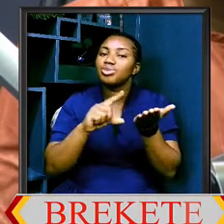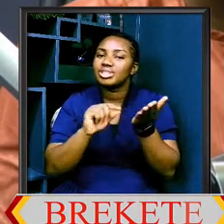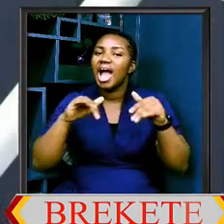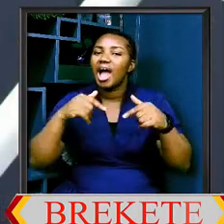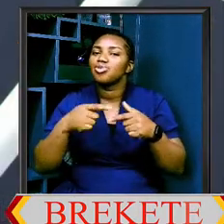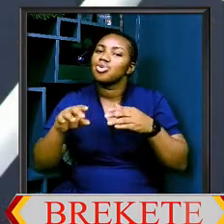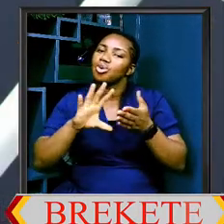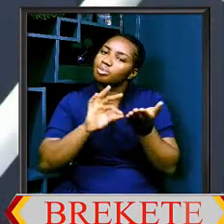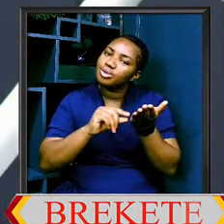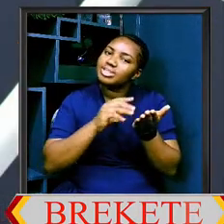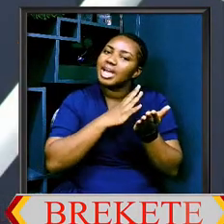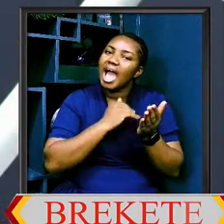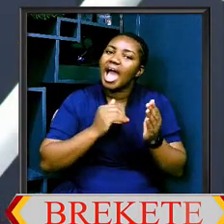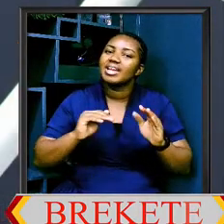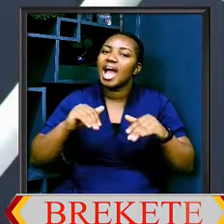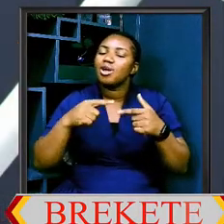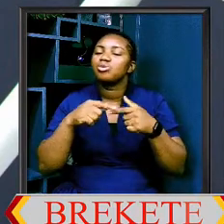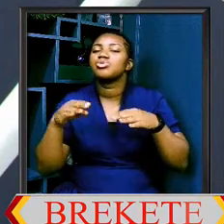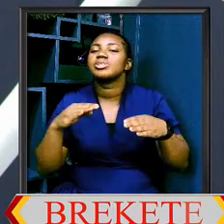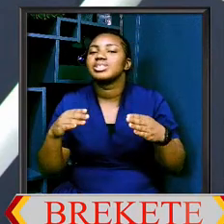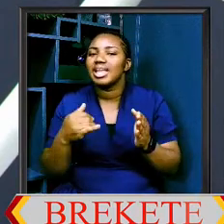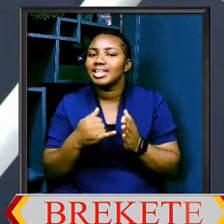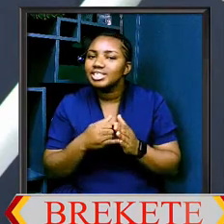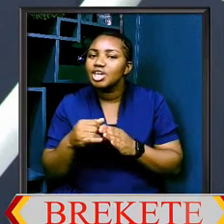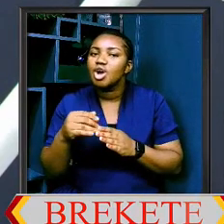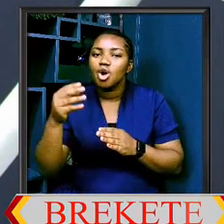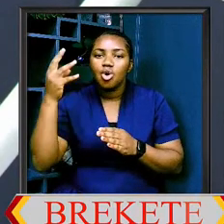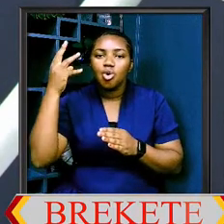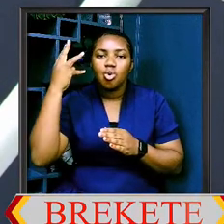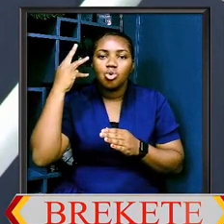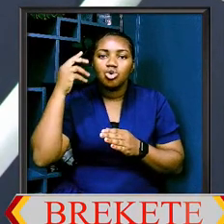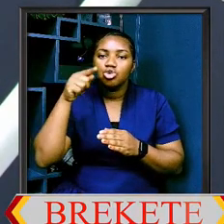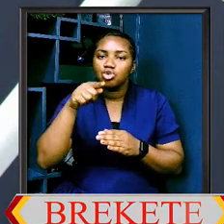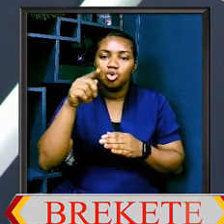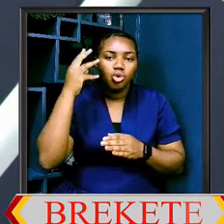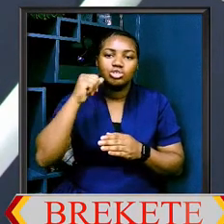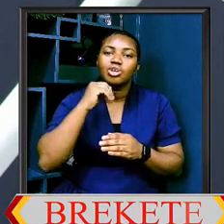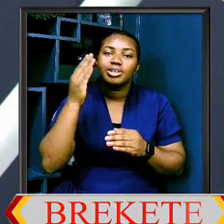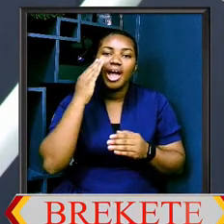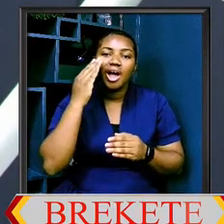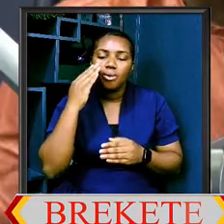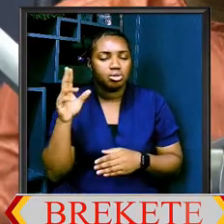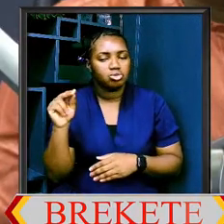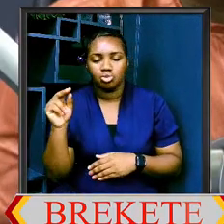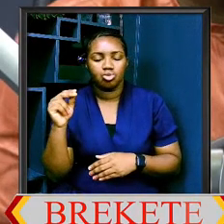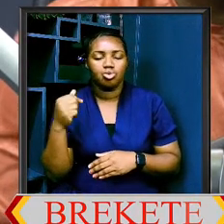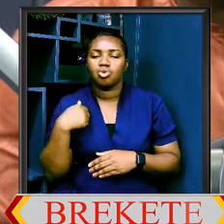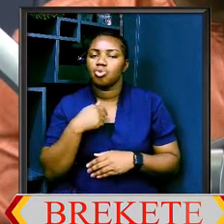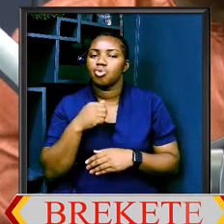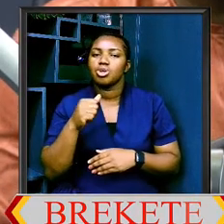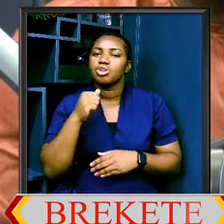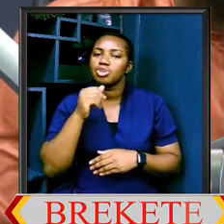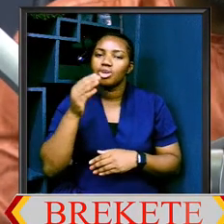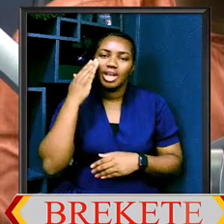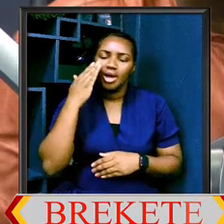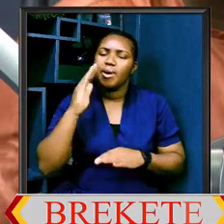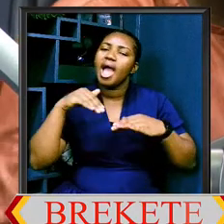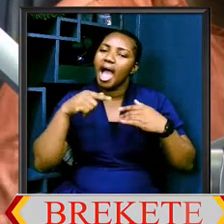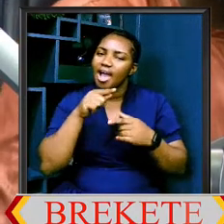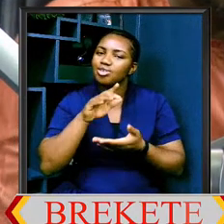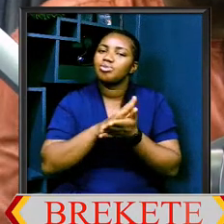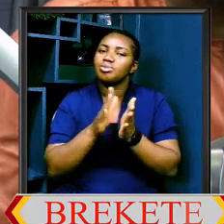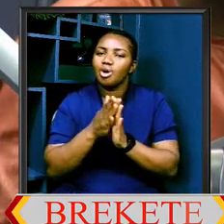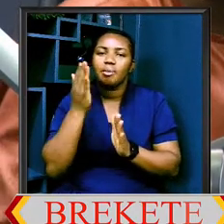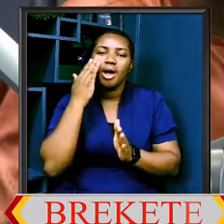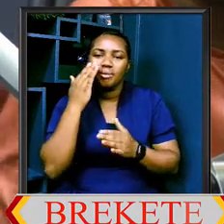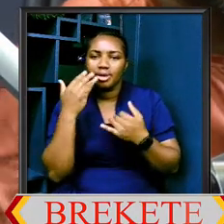you print and when you print and how you sell them. Abi una no day aware. We don't know aware. Una no day aware. Yes, sir. How you take con day aware, the